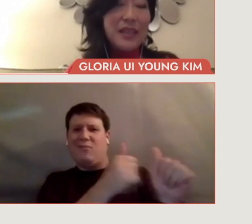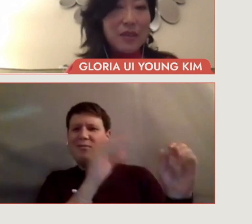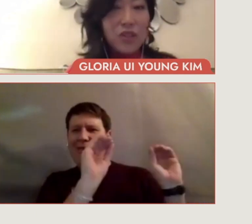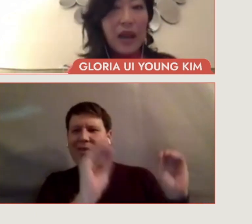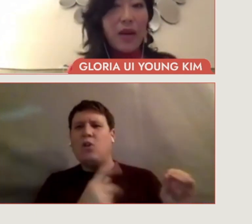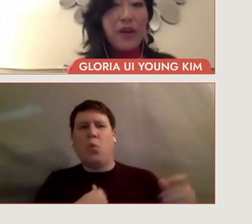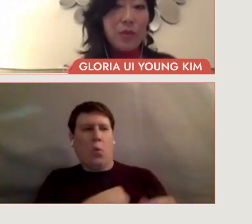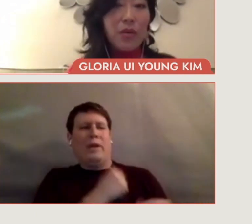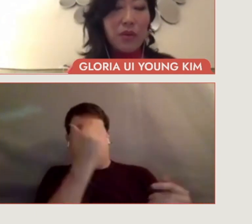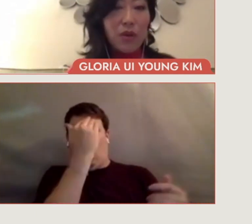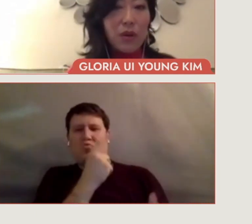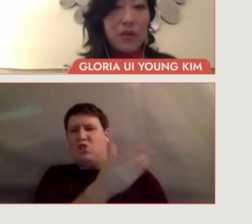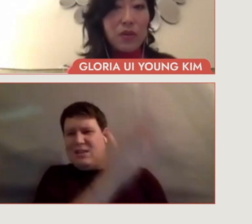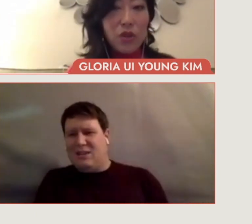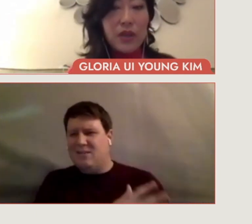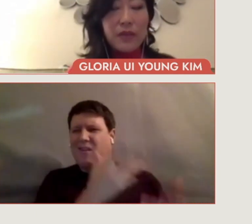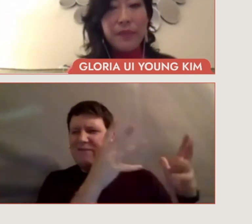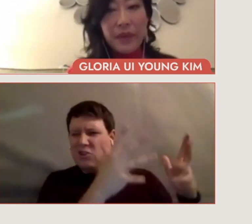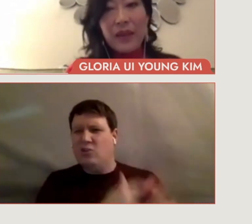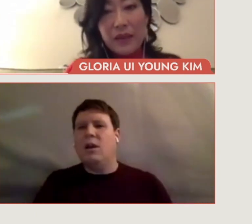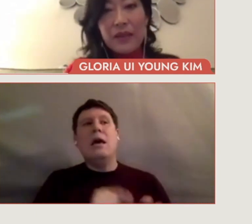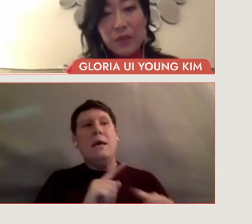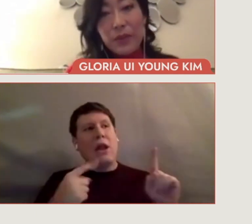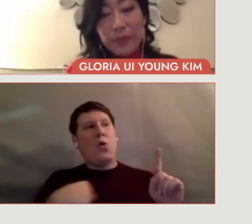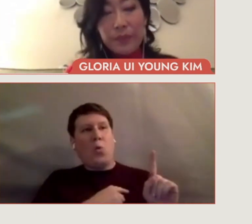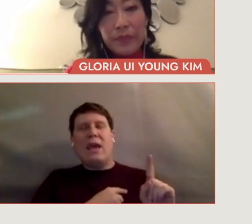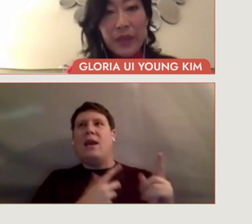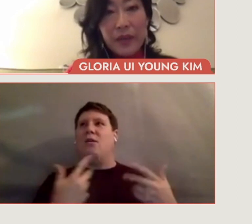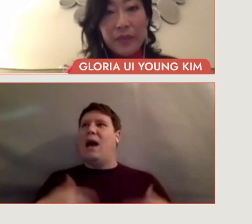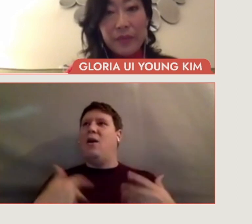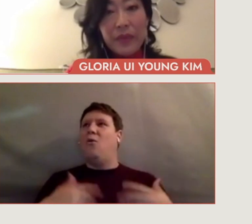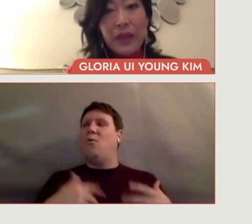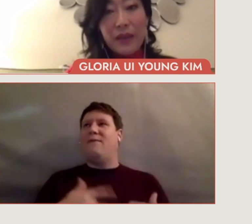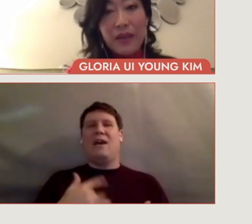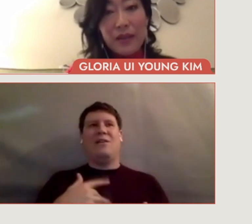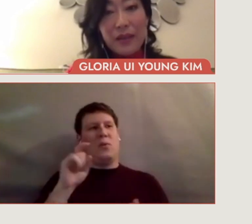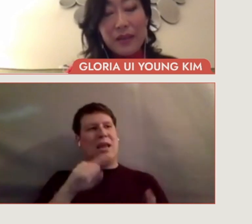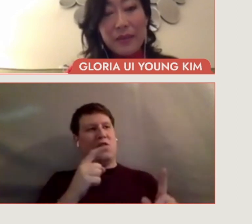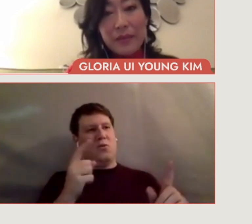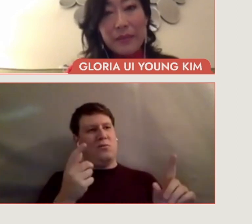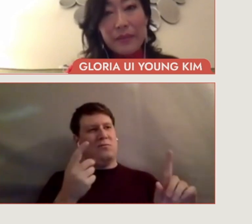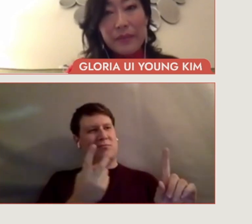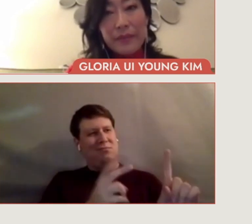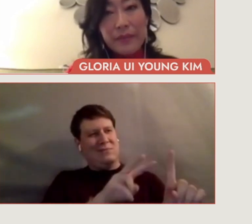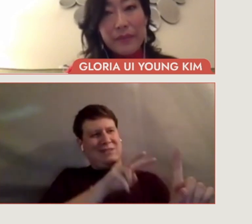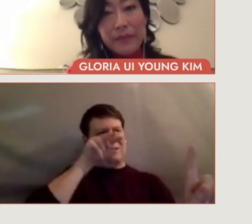that's just how I felt about her and her journey. So yeah. Thanks for that. Yeah. I mean, I really